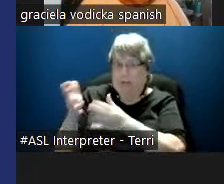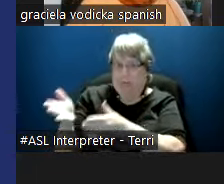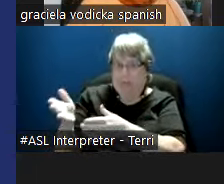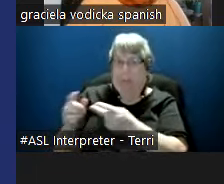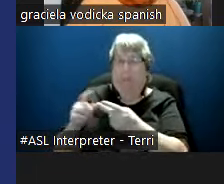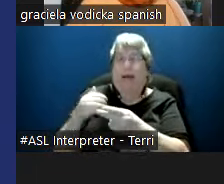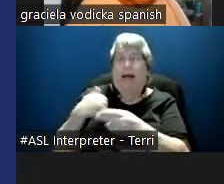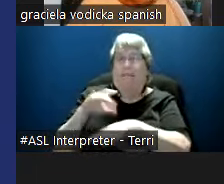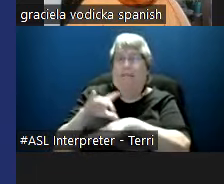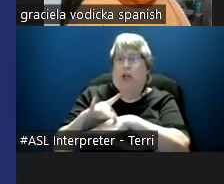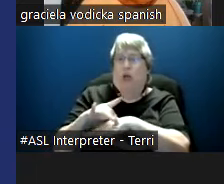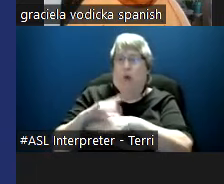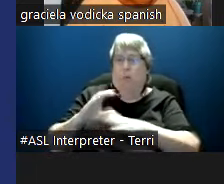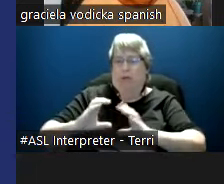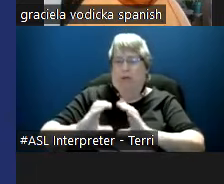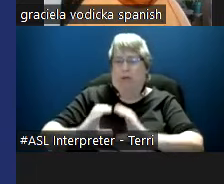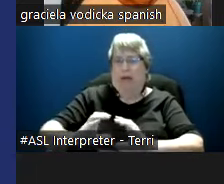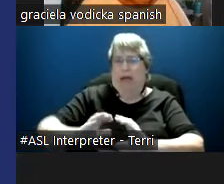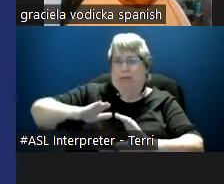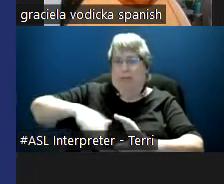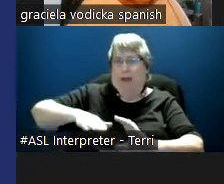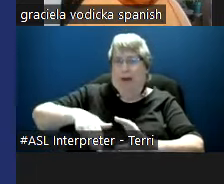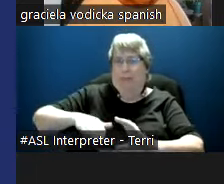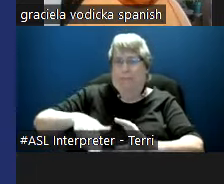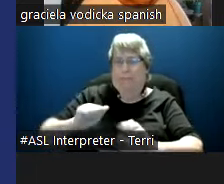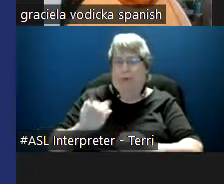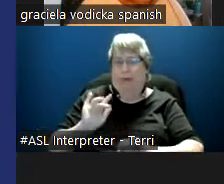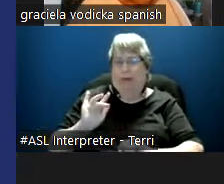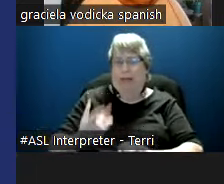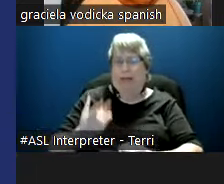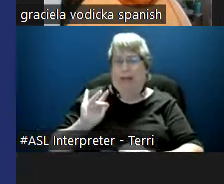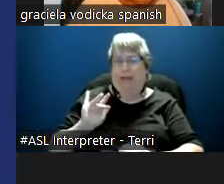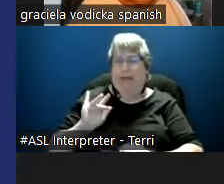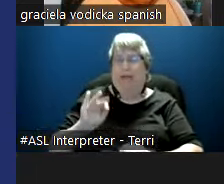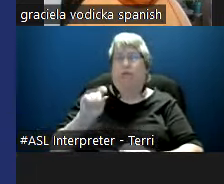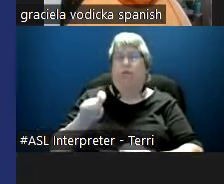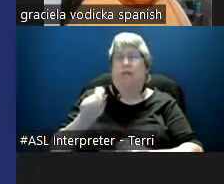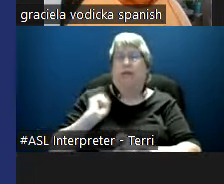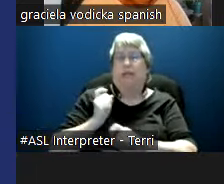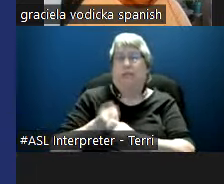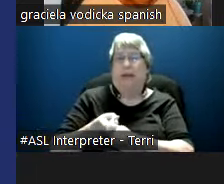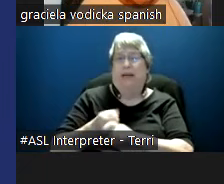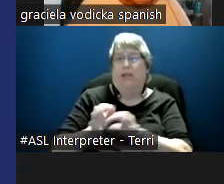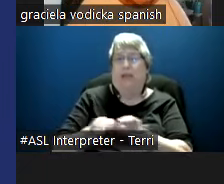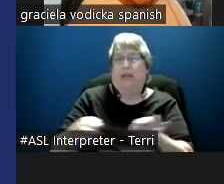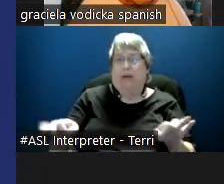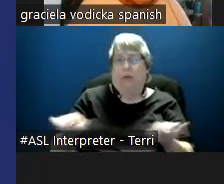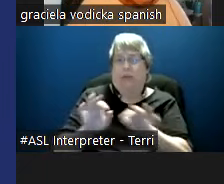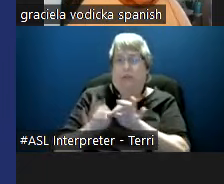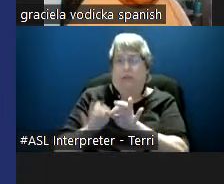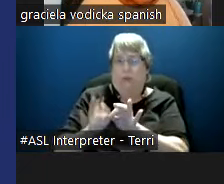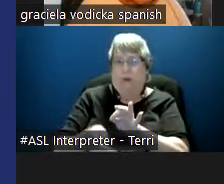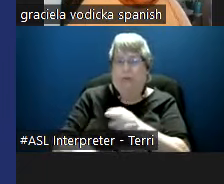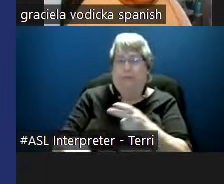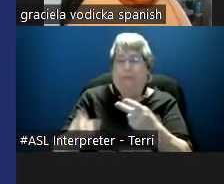globe at the bottom of your toolbar. You can click on that if you need Spanish language interpretation. We also